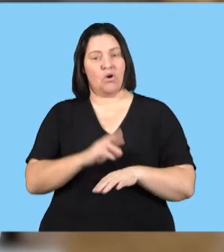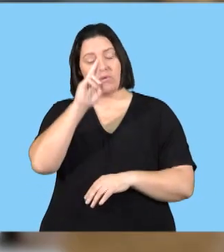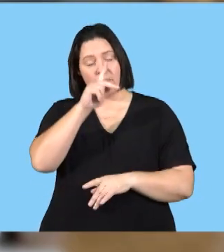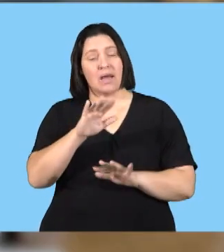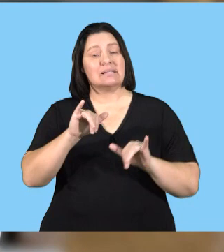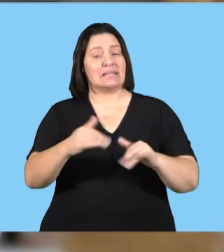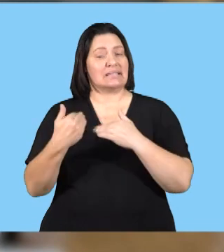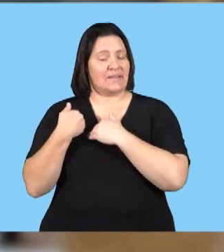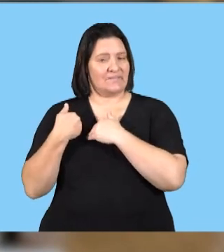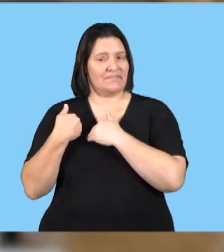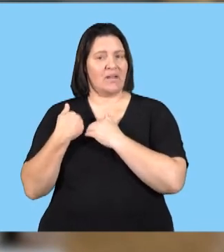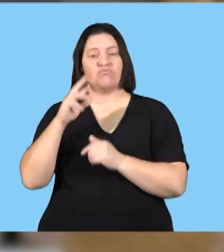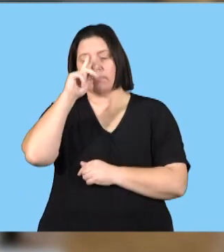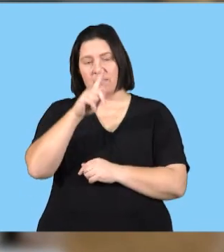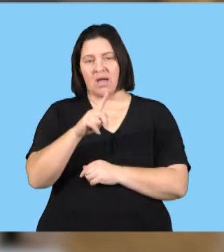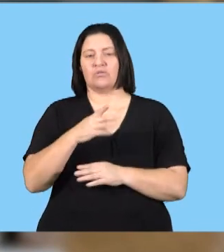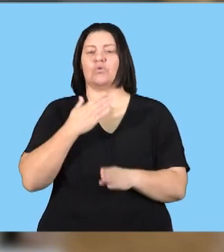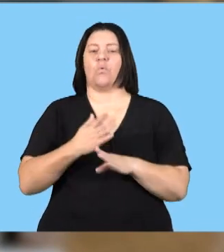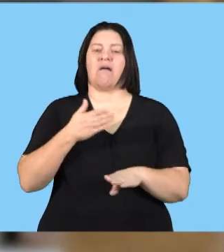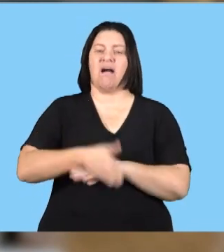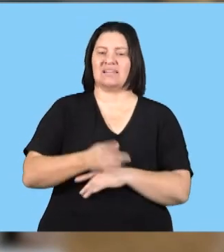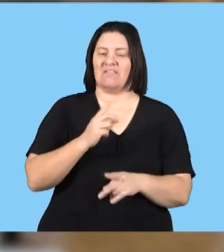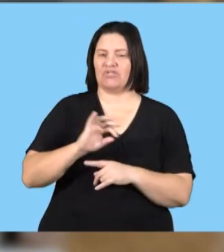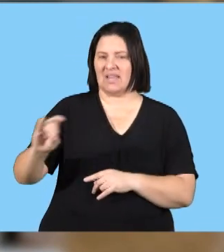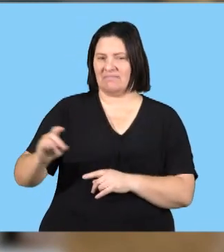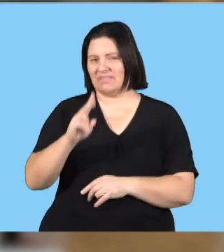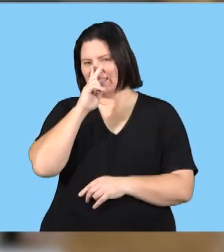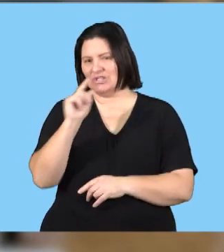time. Remember, stay safe, and remember also